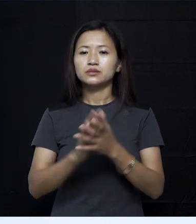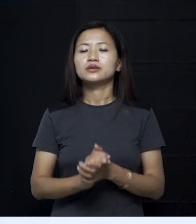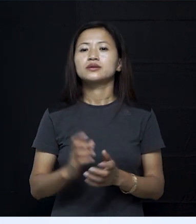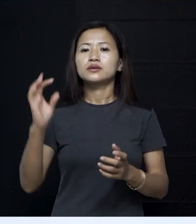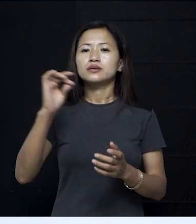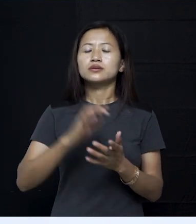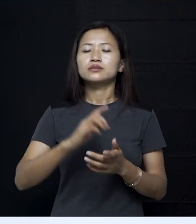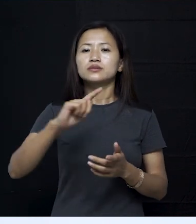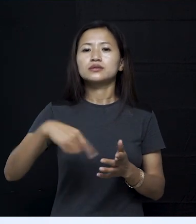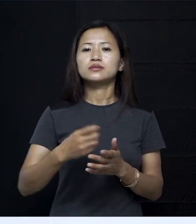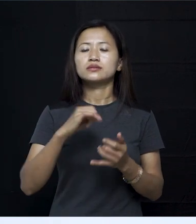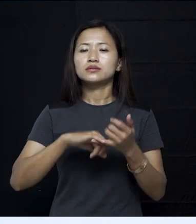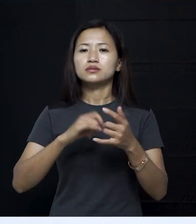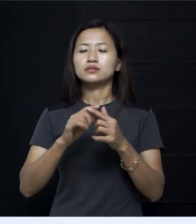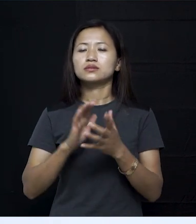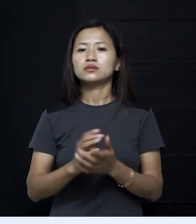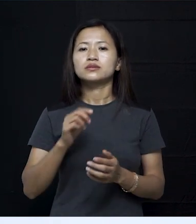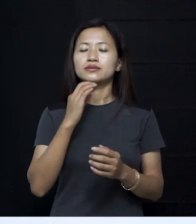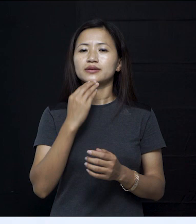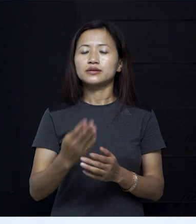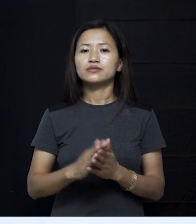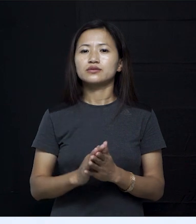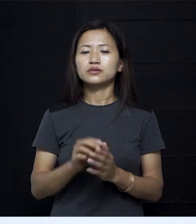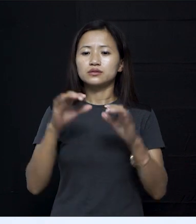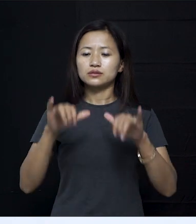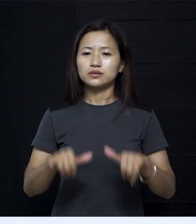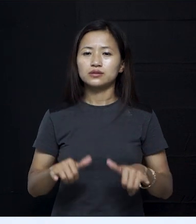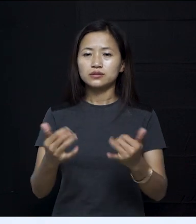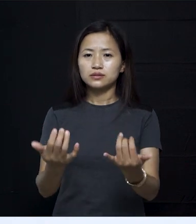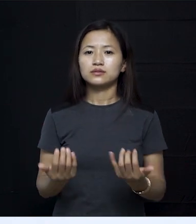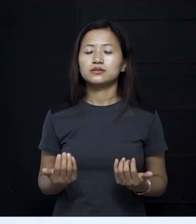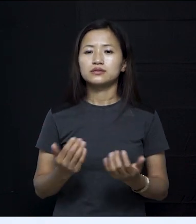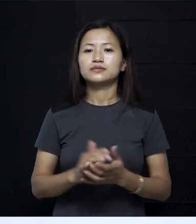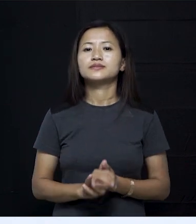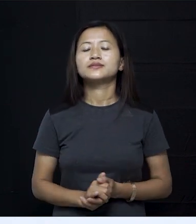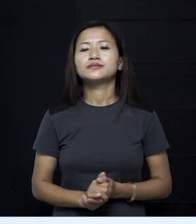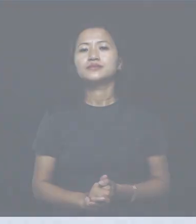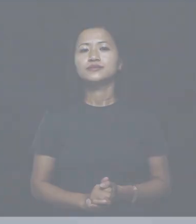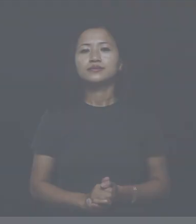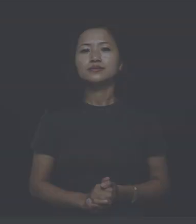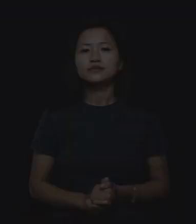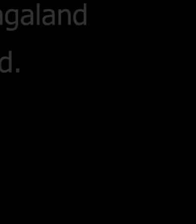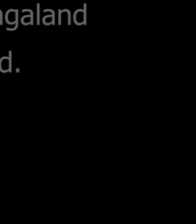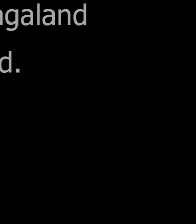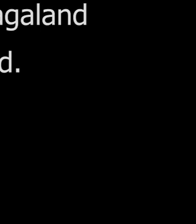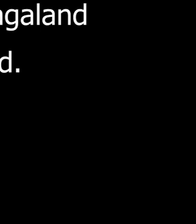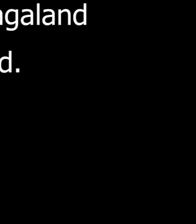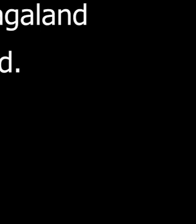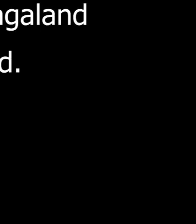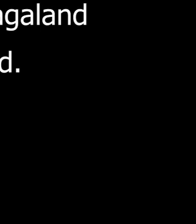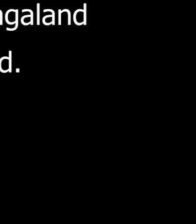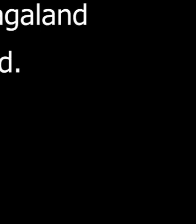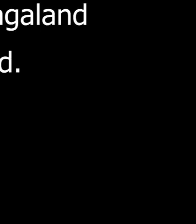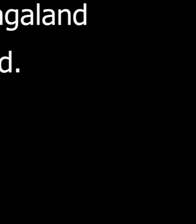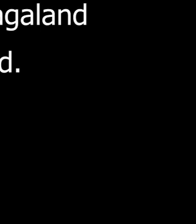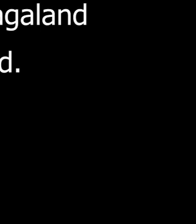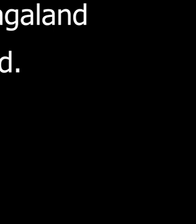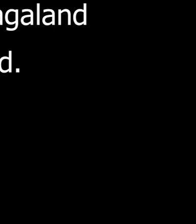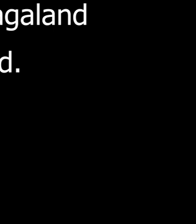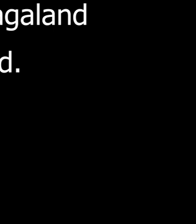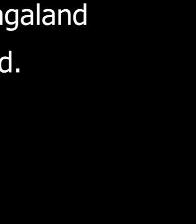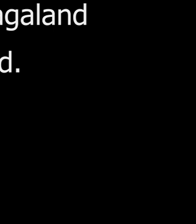you have understood that far. Now, the next topic will be, we call